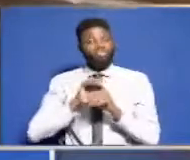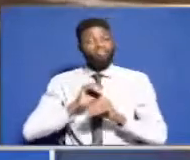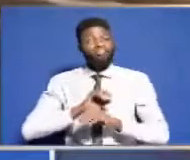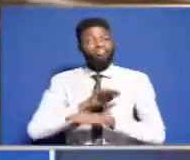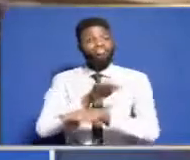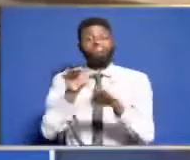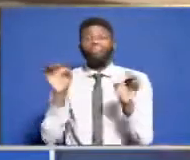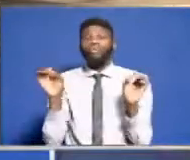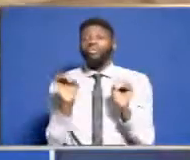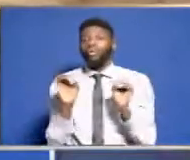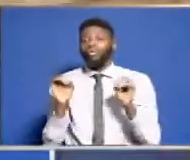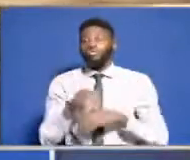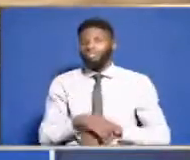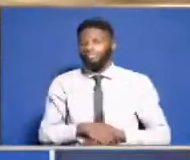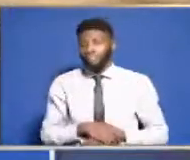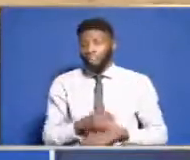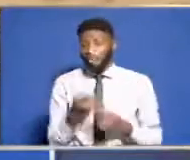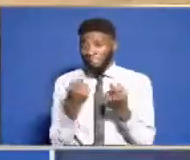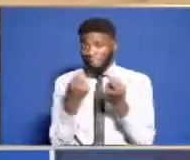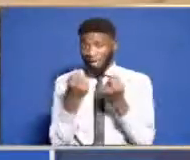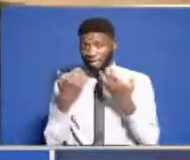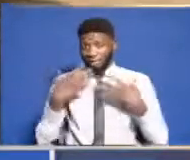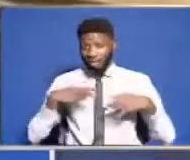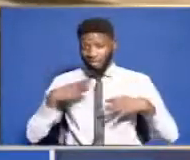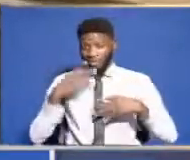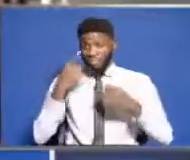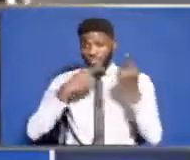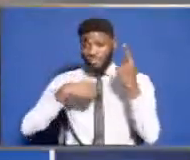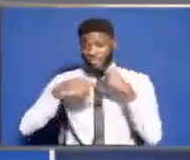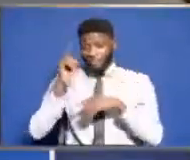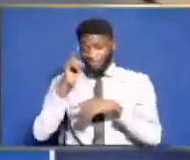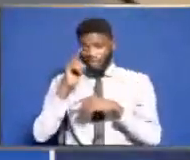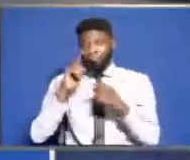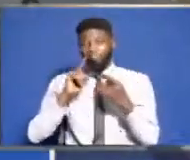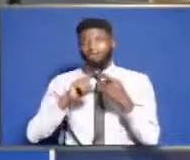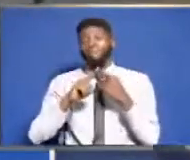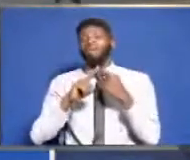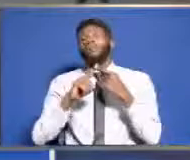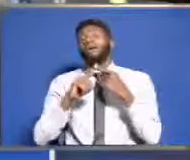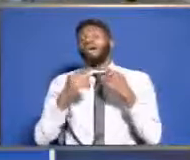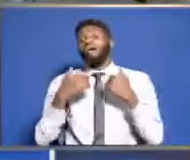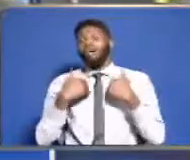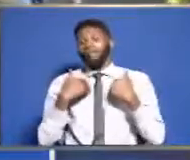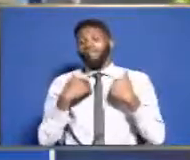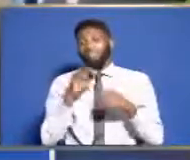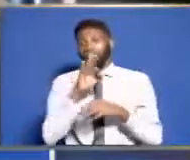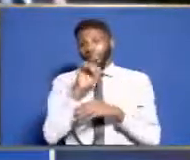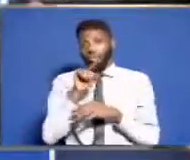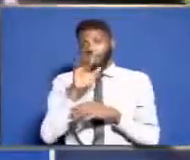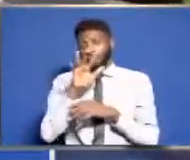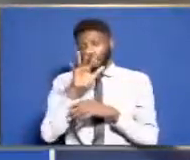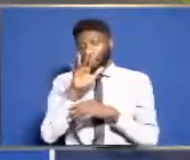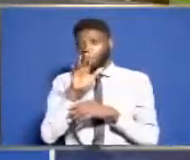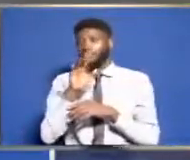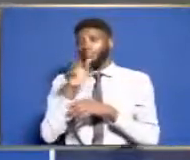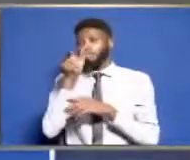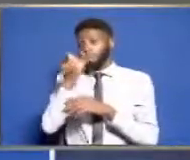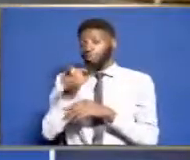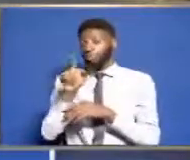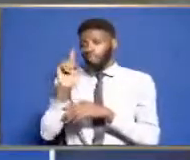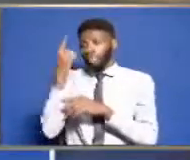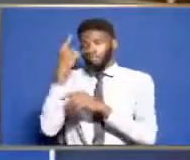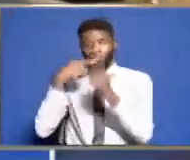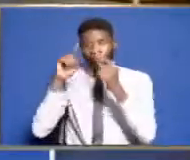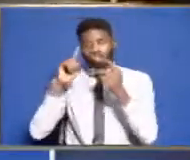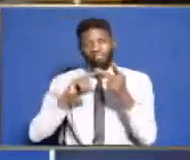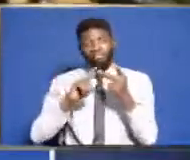suspended. The total prize money for the podium finishers is 18 million shillings, including 3.5 million shillings for the winners, 1.5 million shillings